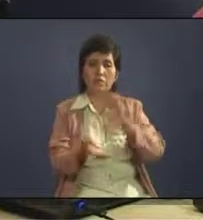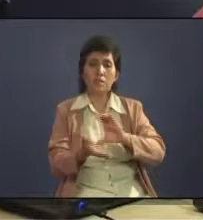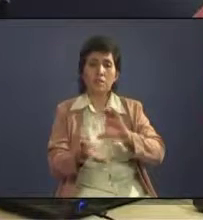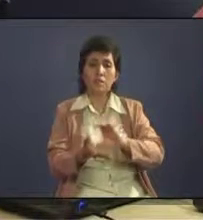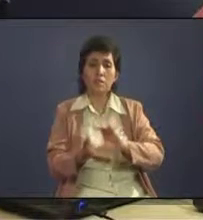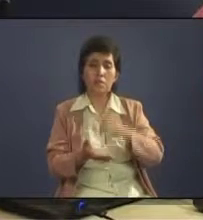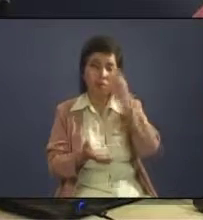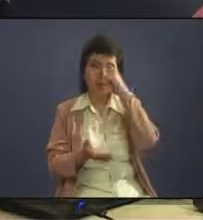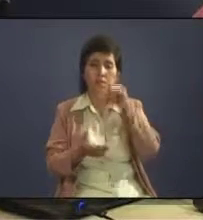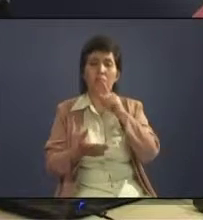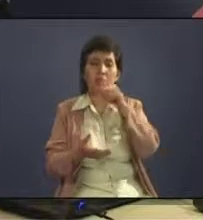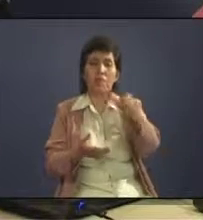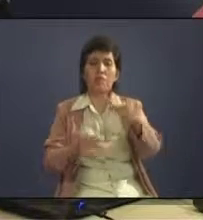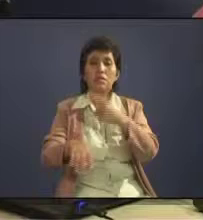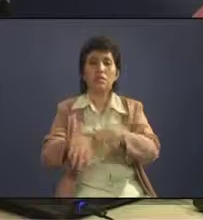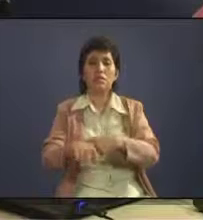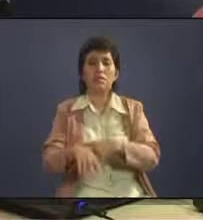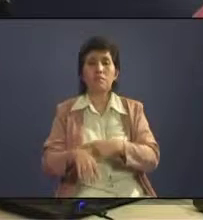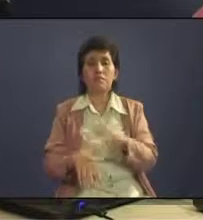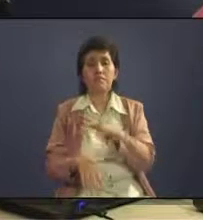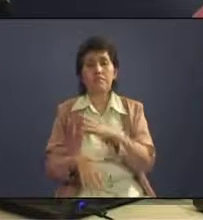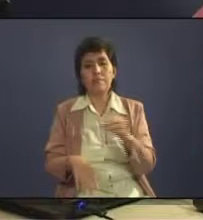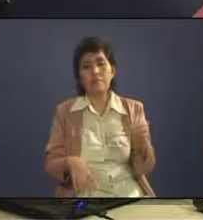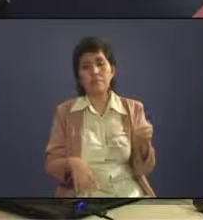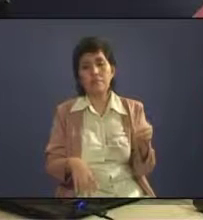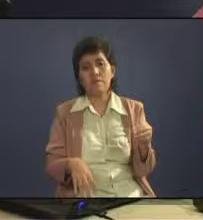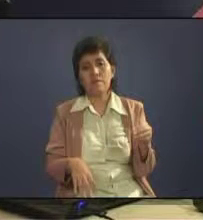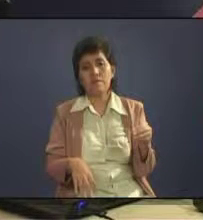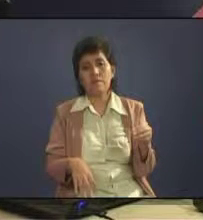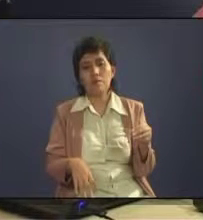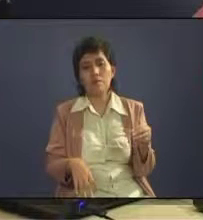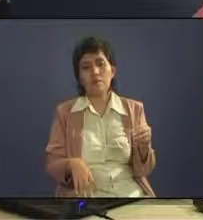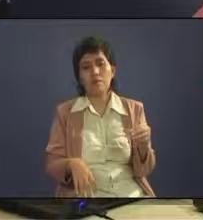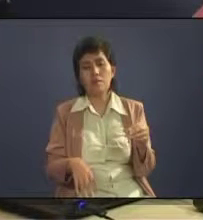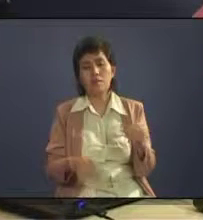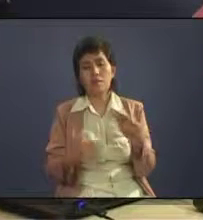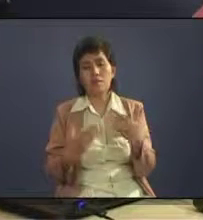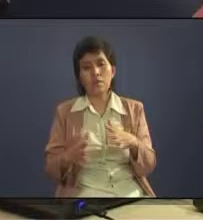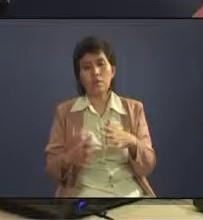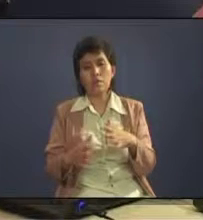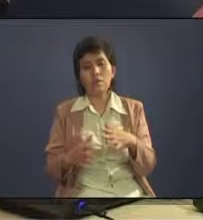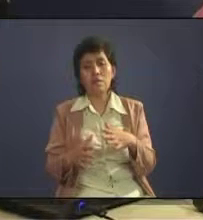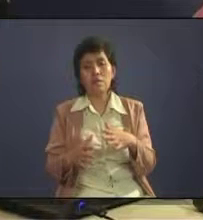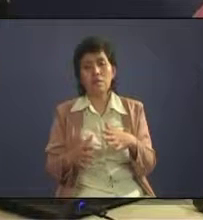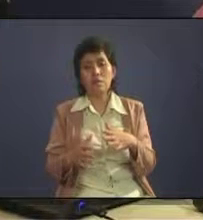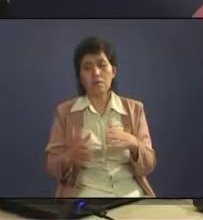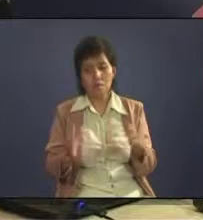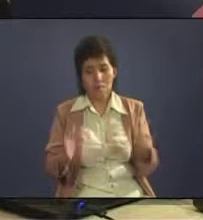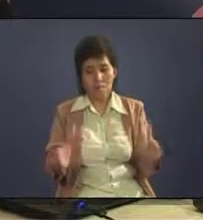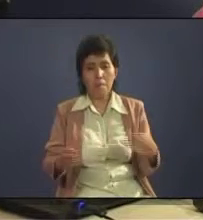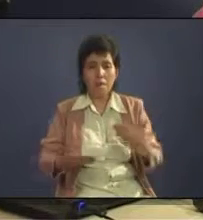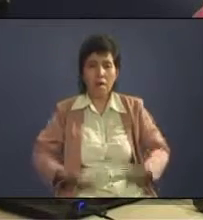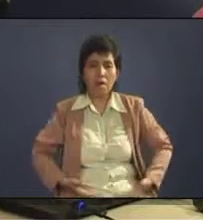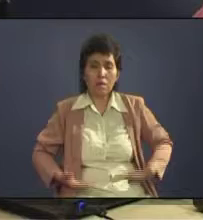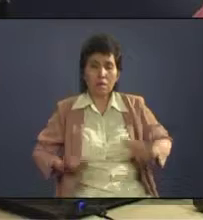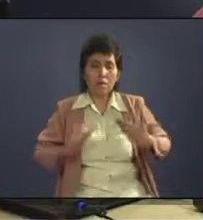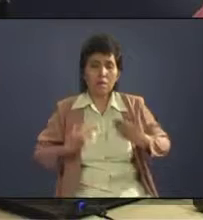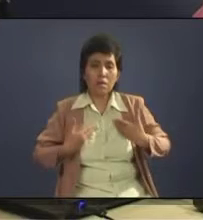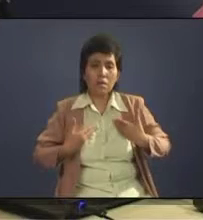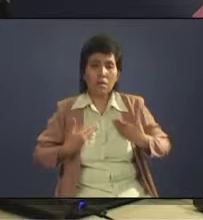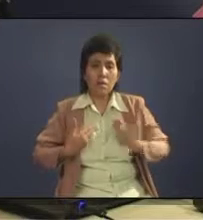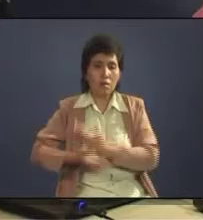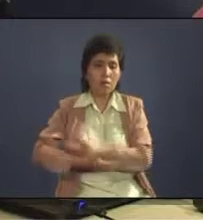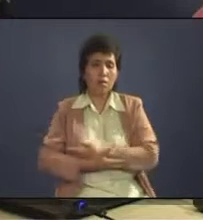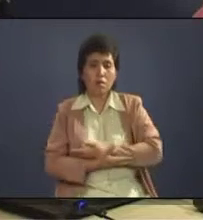for a very long time. And he is quite old, but the body of him, he looks like a